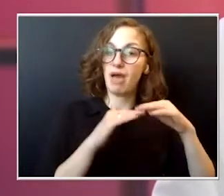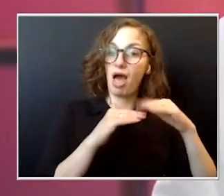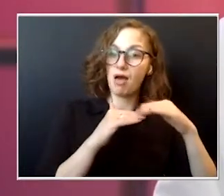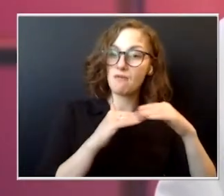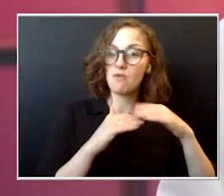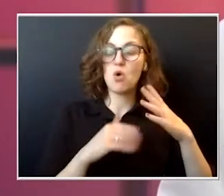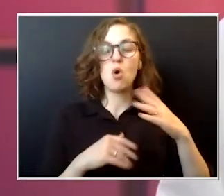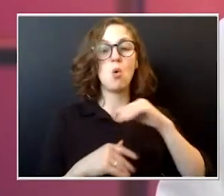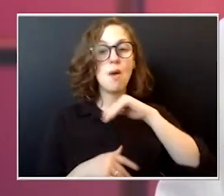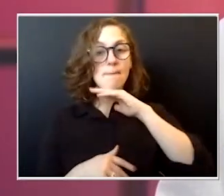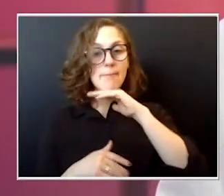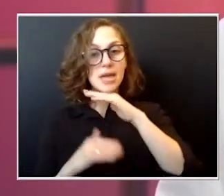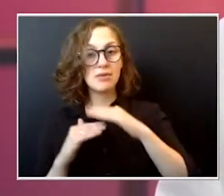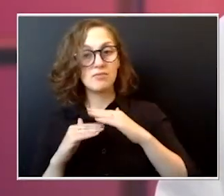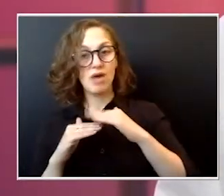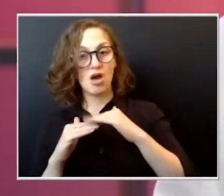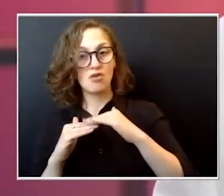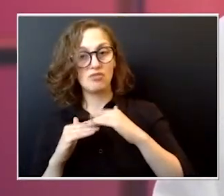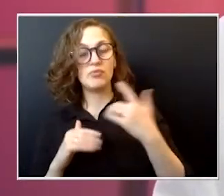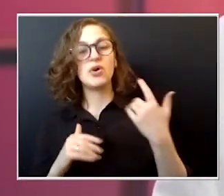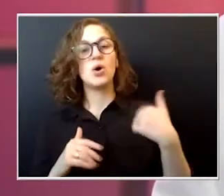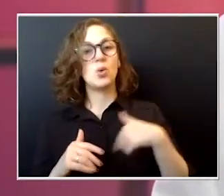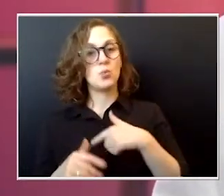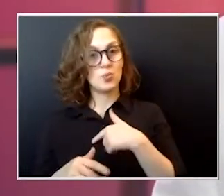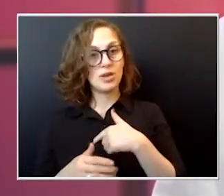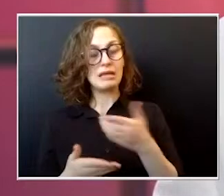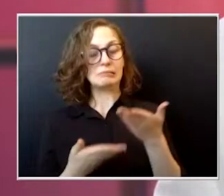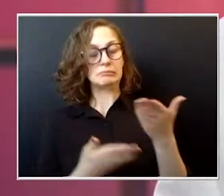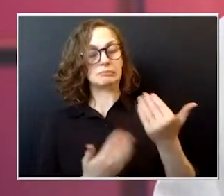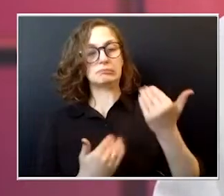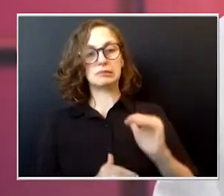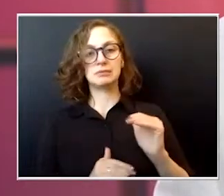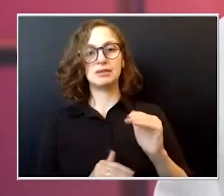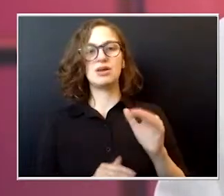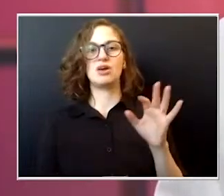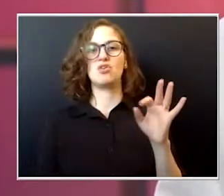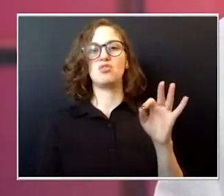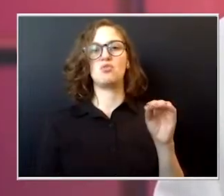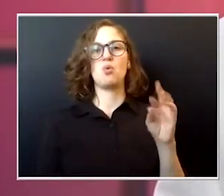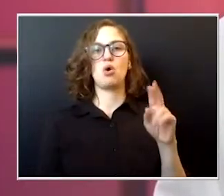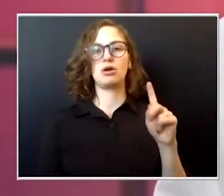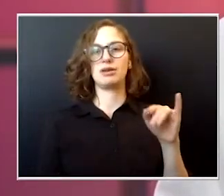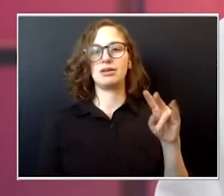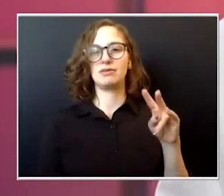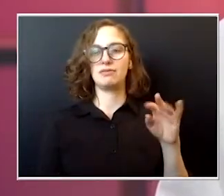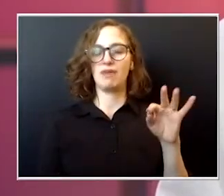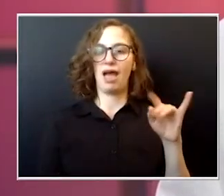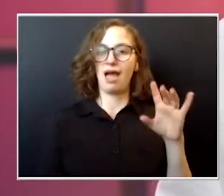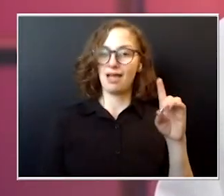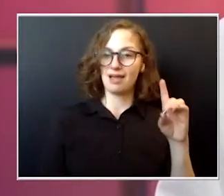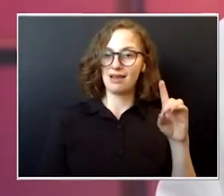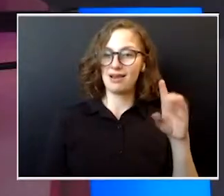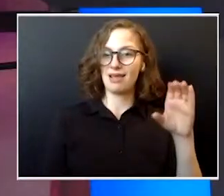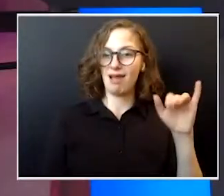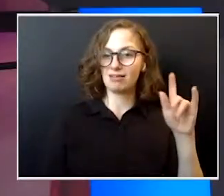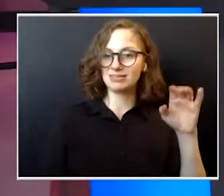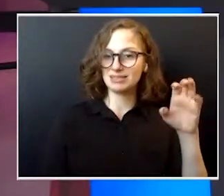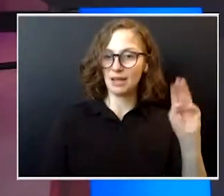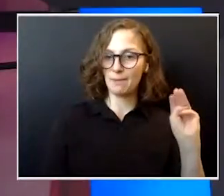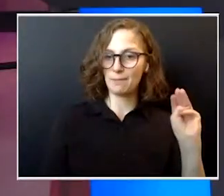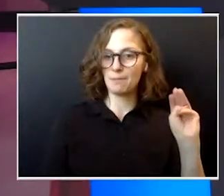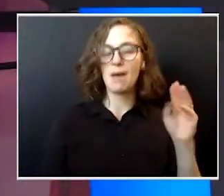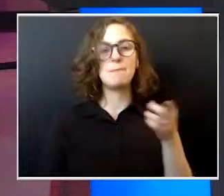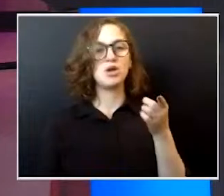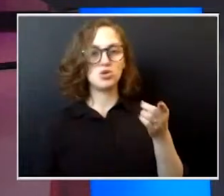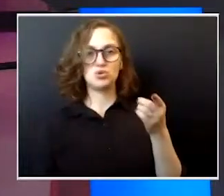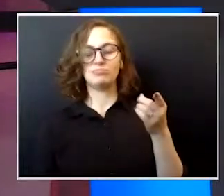limit fortified calcium in their diet. I still have my own valve, so I haven't made any particular dietary changes. You limit calcium if it comes from a pig